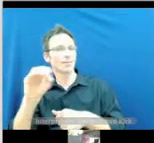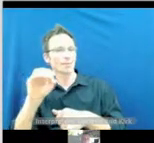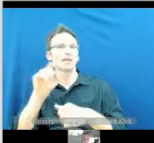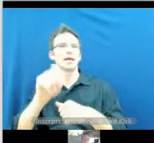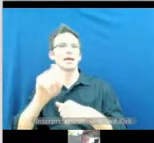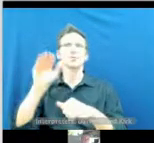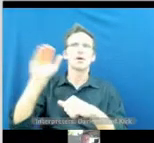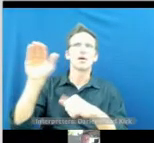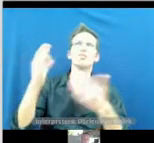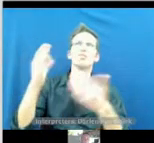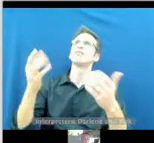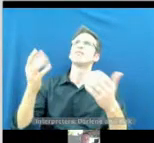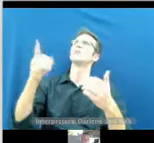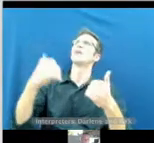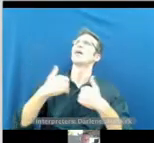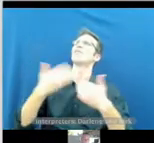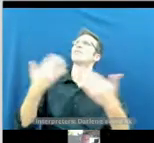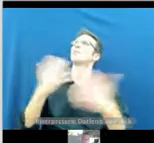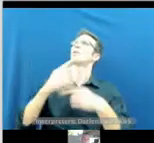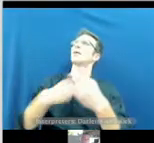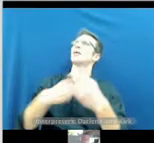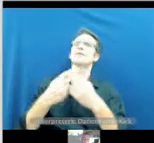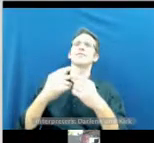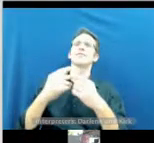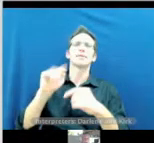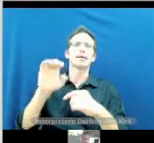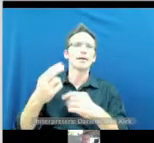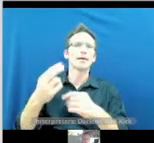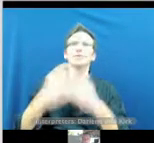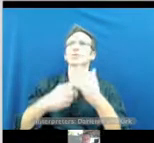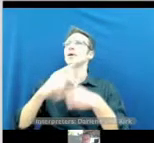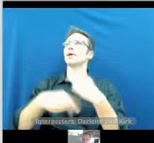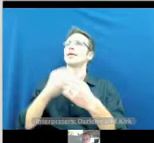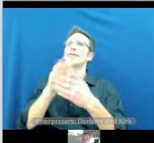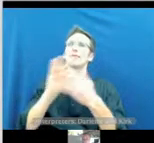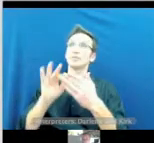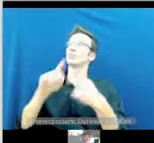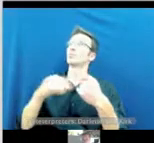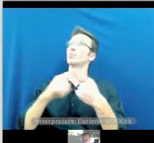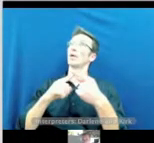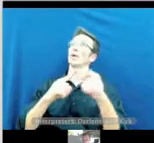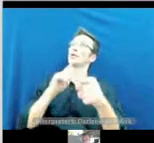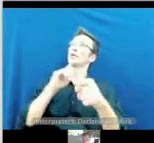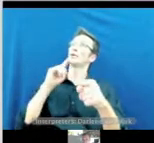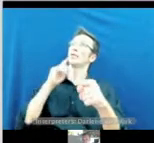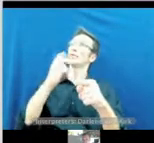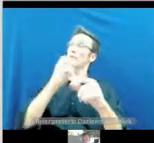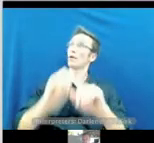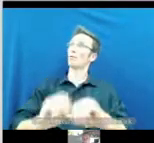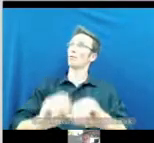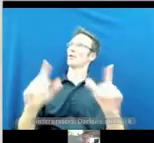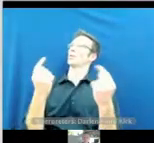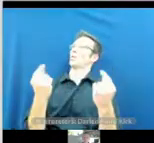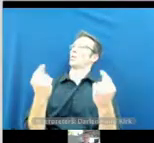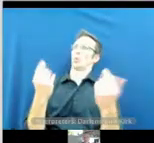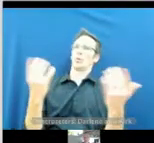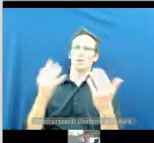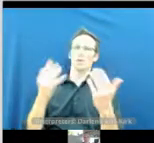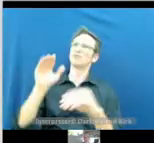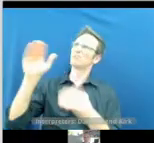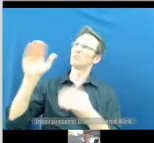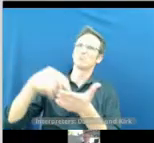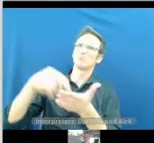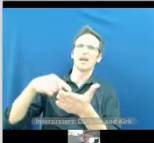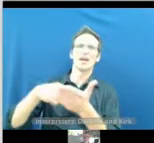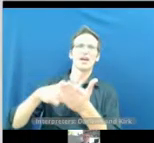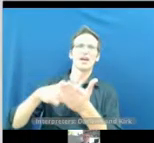are we prepared to work with any consumer as they pop on our screen? You also should be prepared that someone could pop up on your